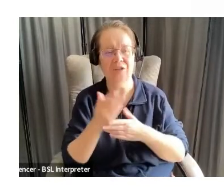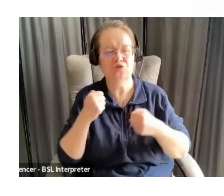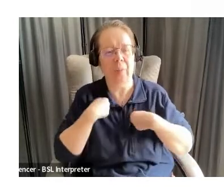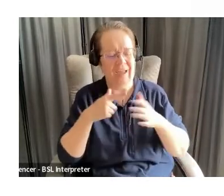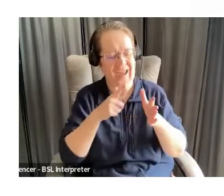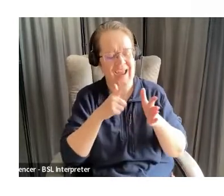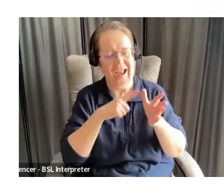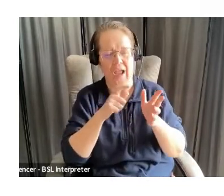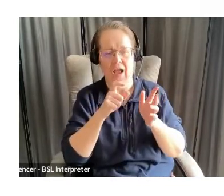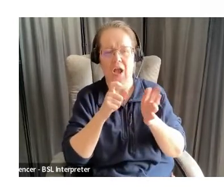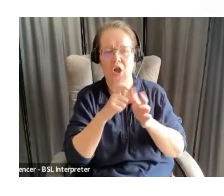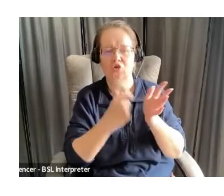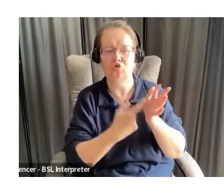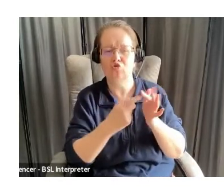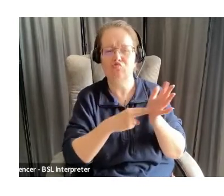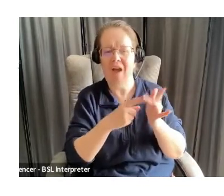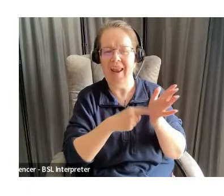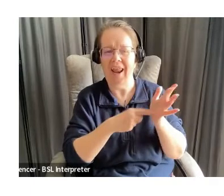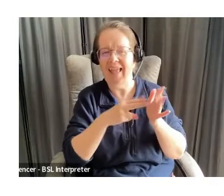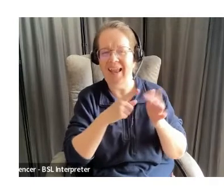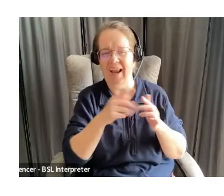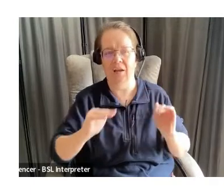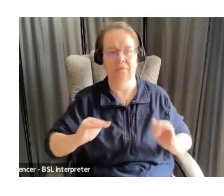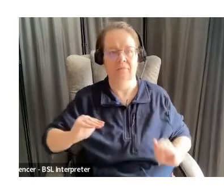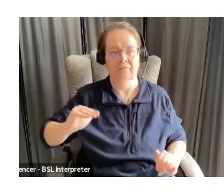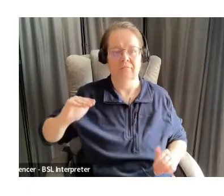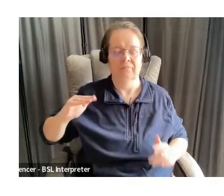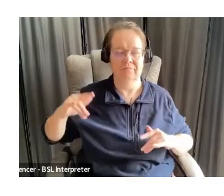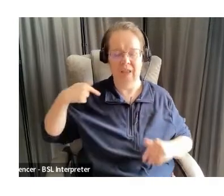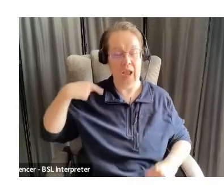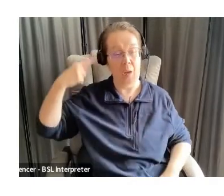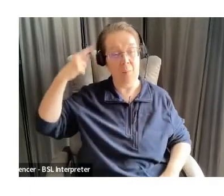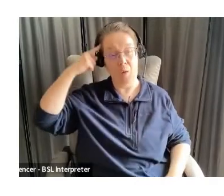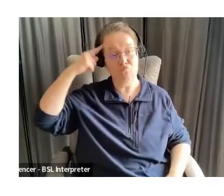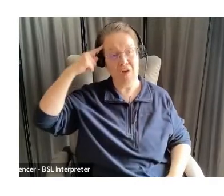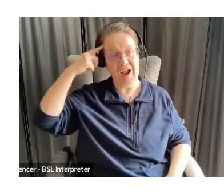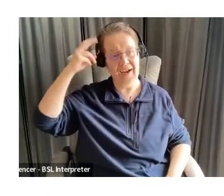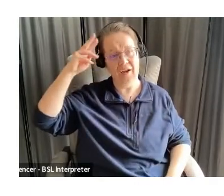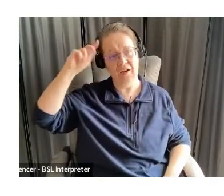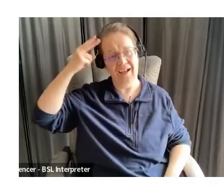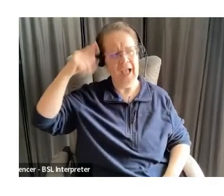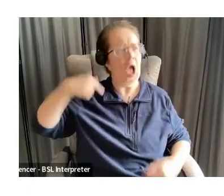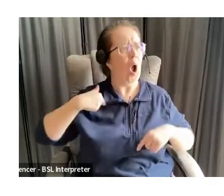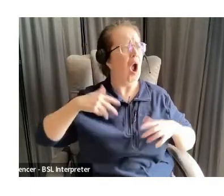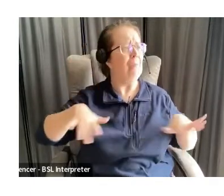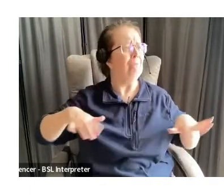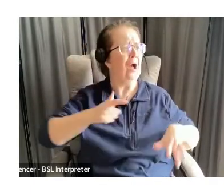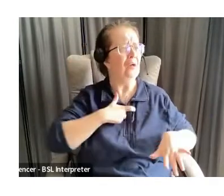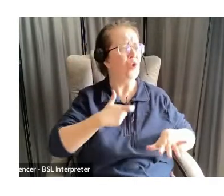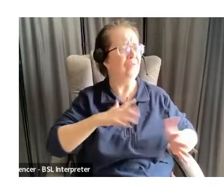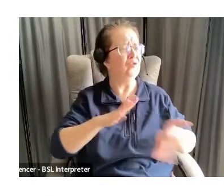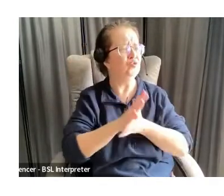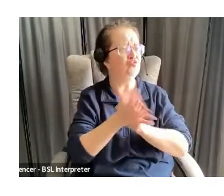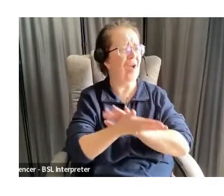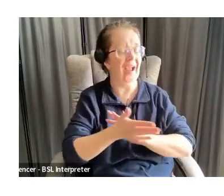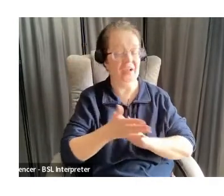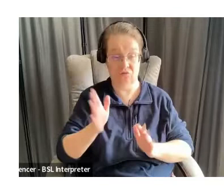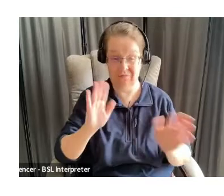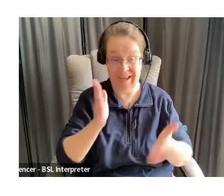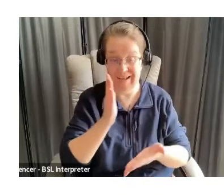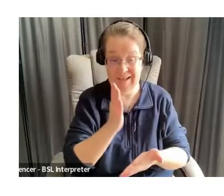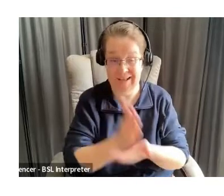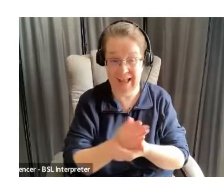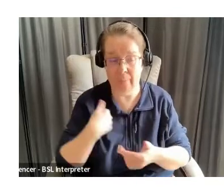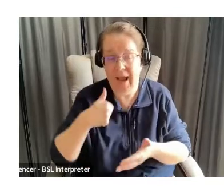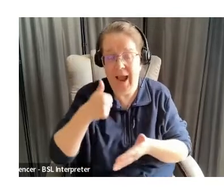up. And sometimes I think my brain is thinking I'm a nervous wreck, but really I'm actually starting